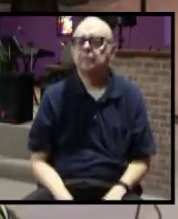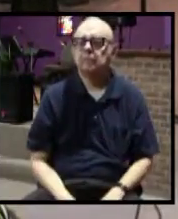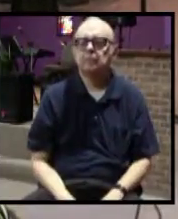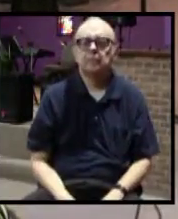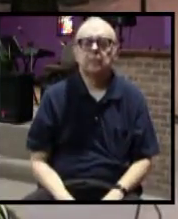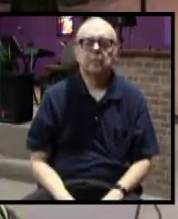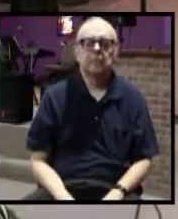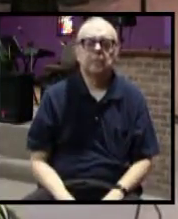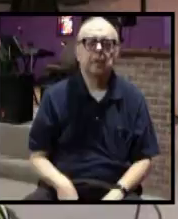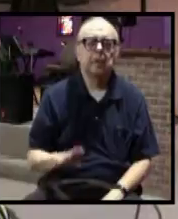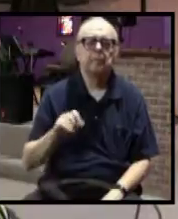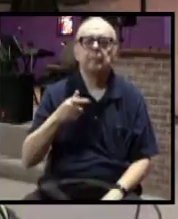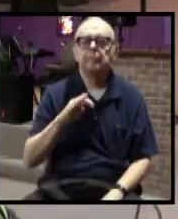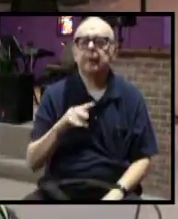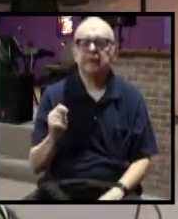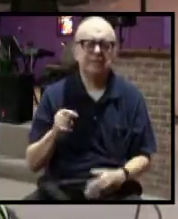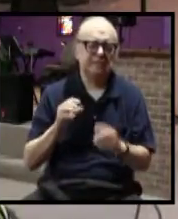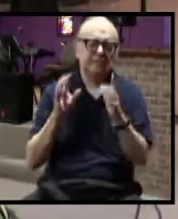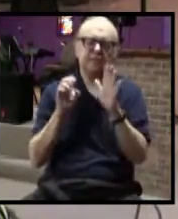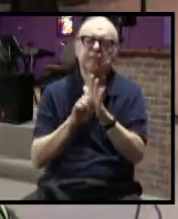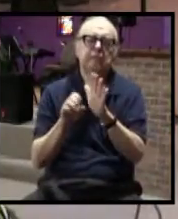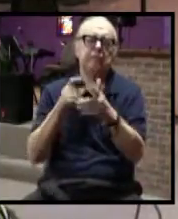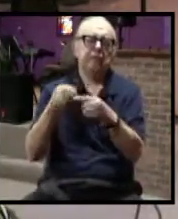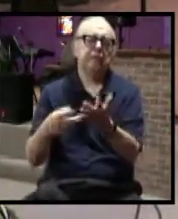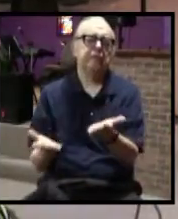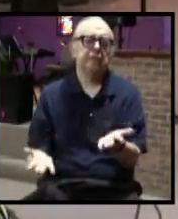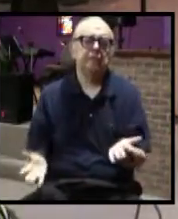bigots,